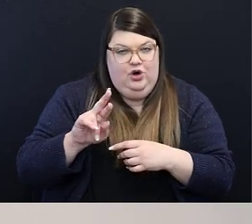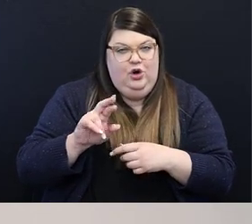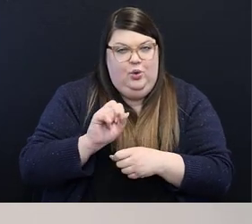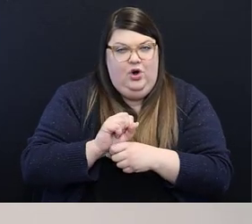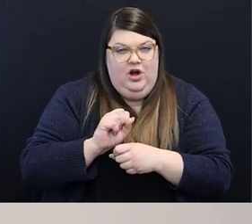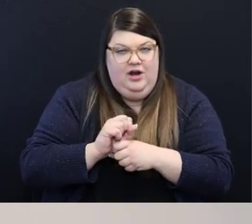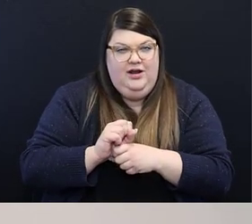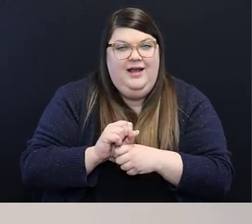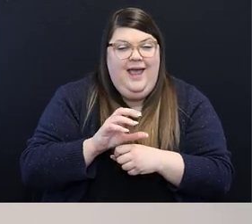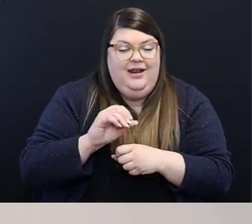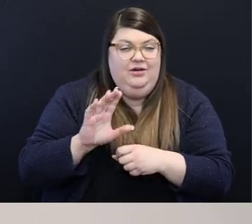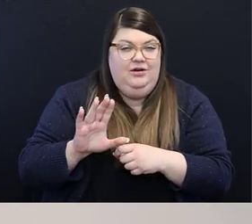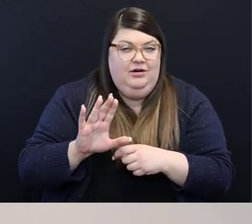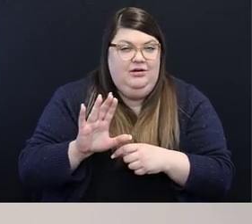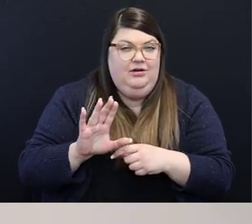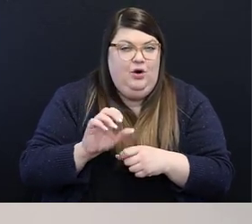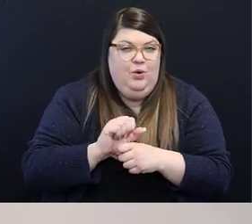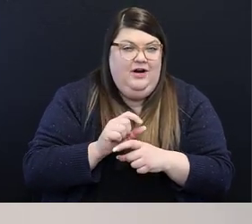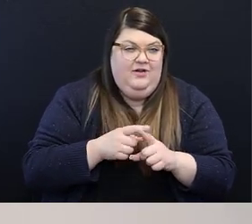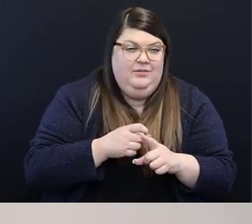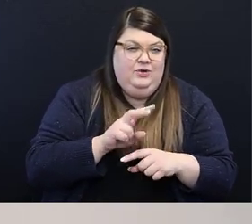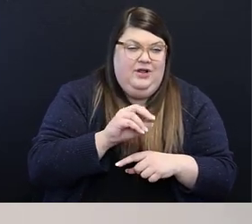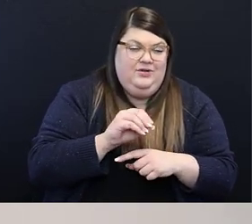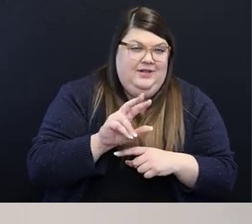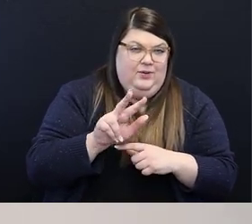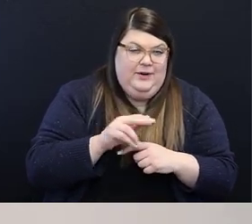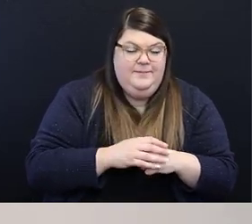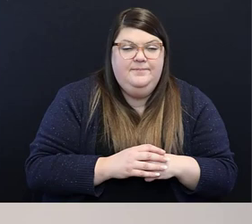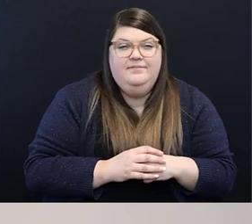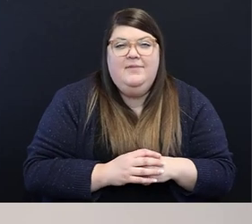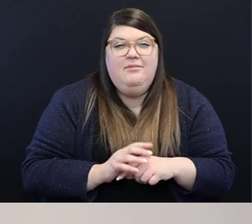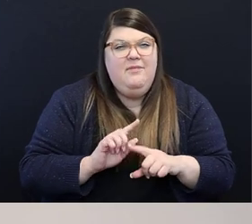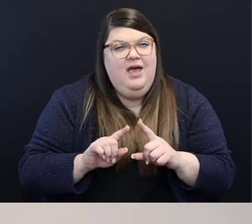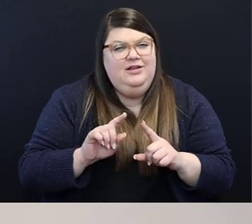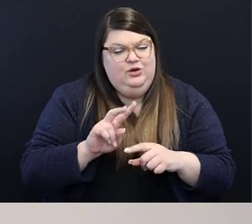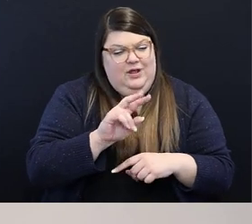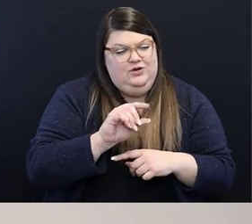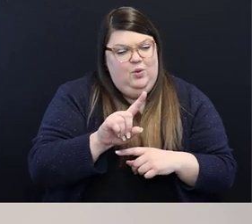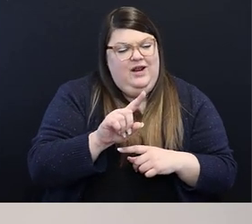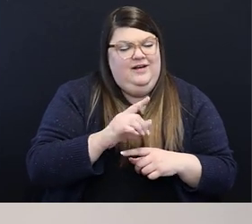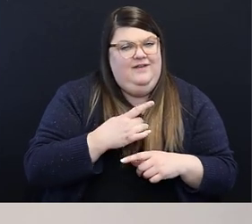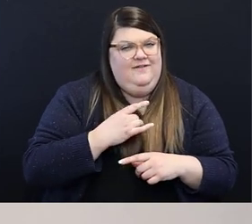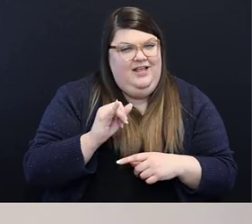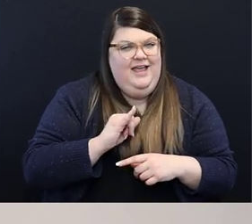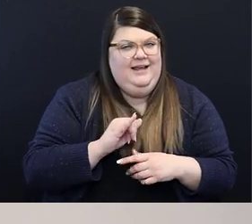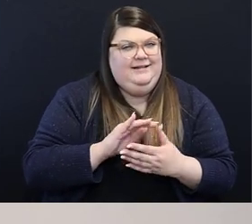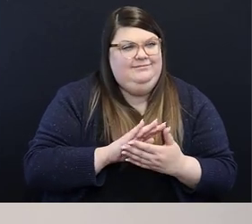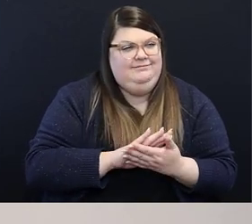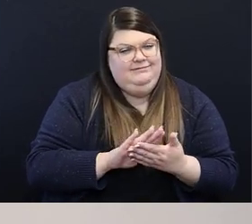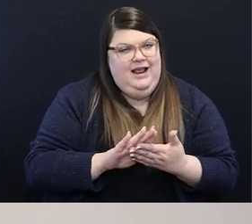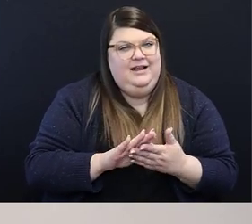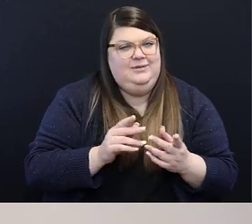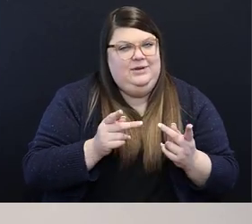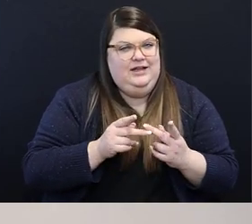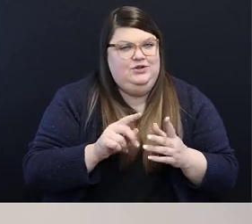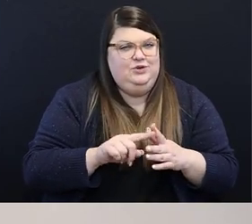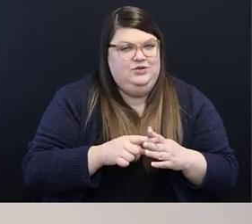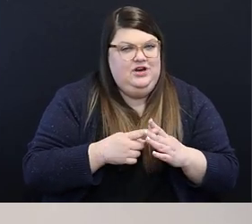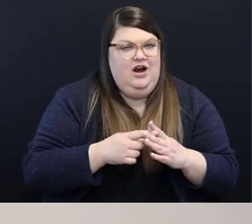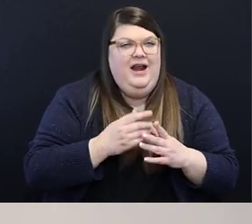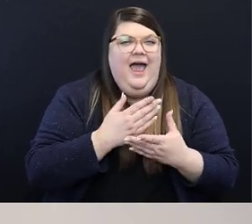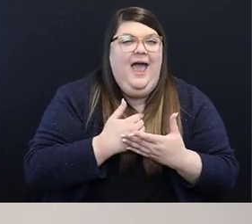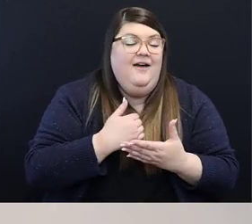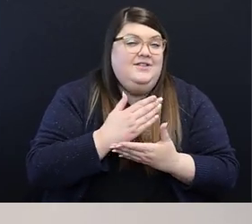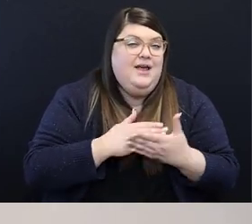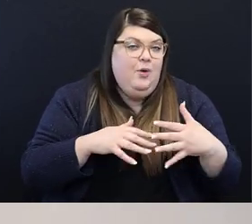in 2003. But 2001 felt like a neat time to start and have some overlap, but not too much, so that we can